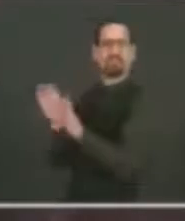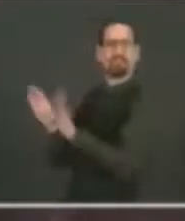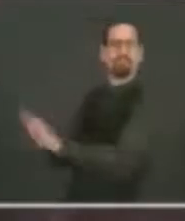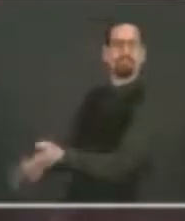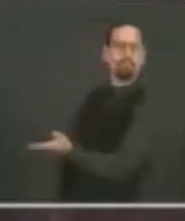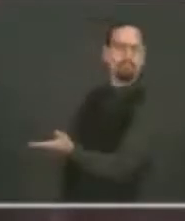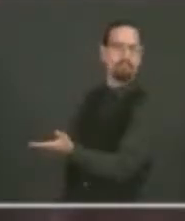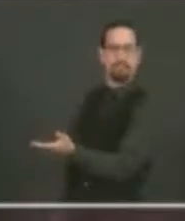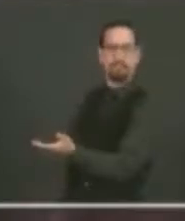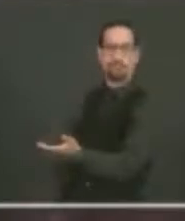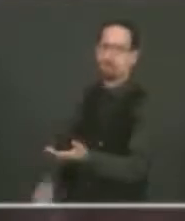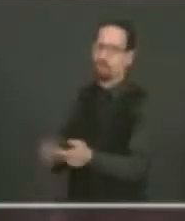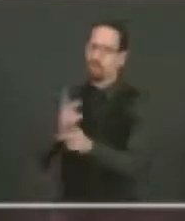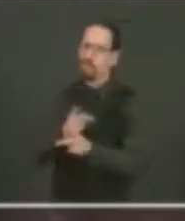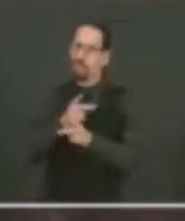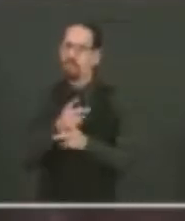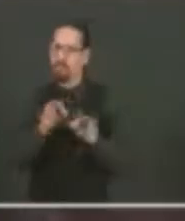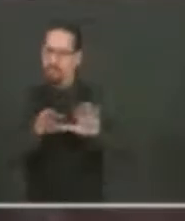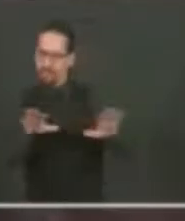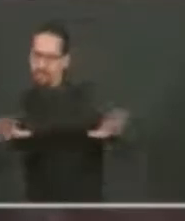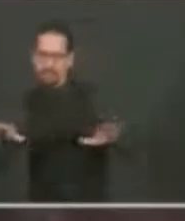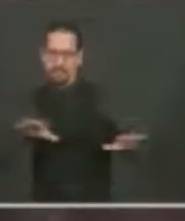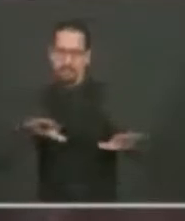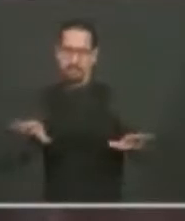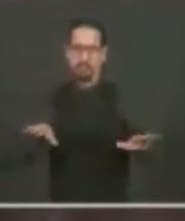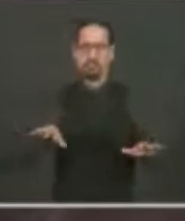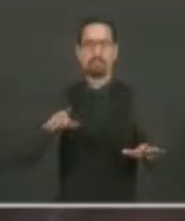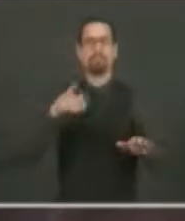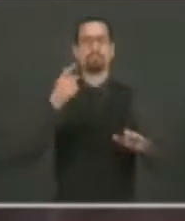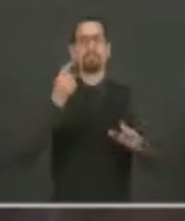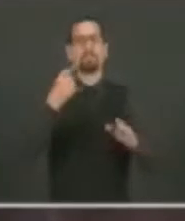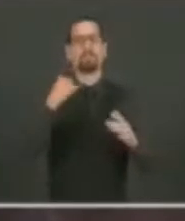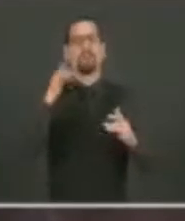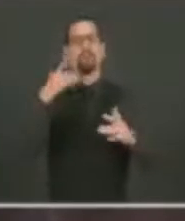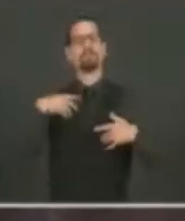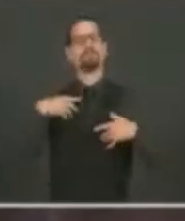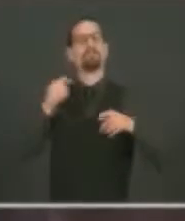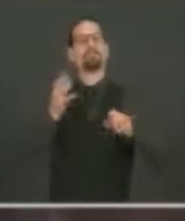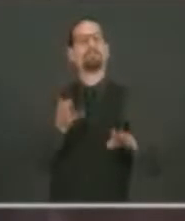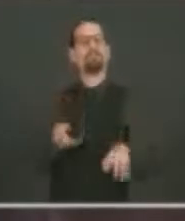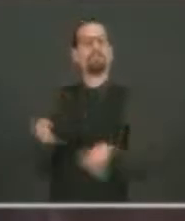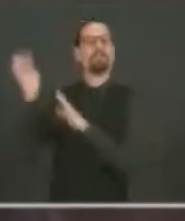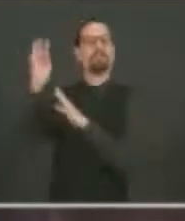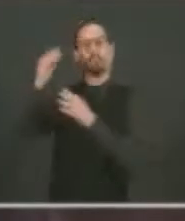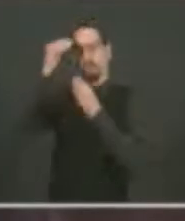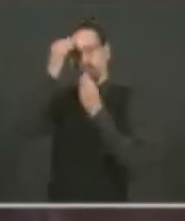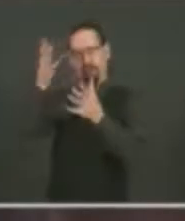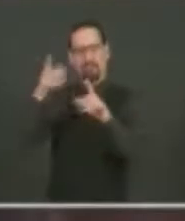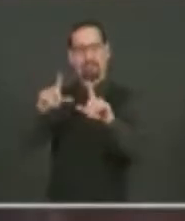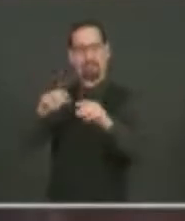To back that up, we have posted a data dashboard online so